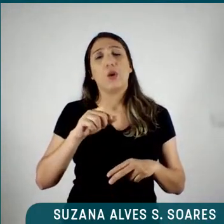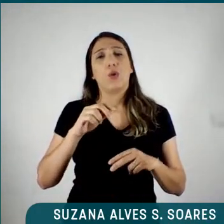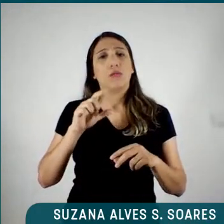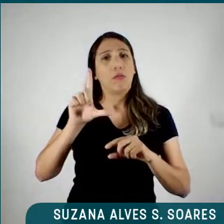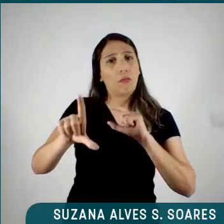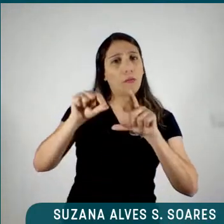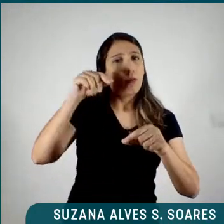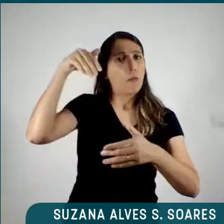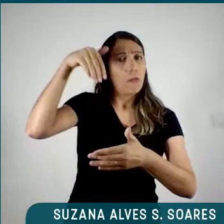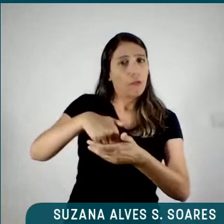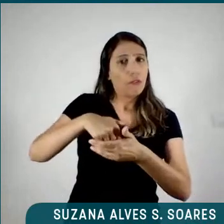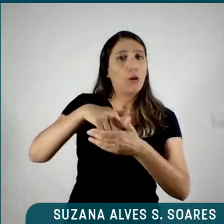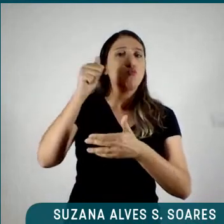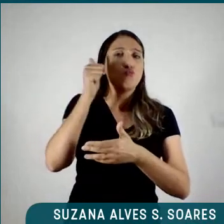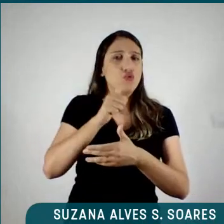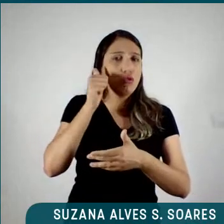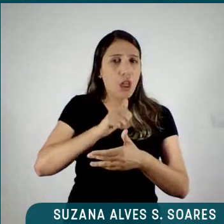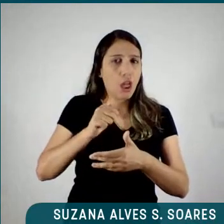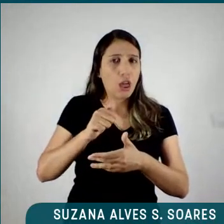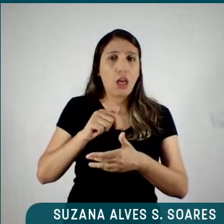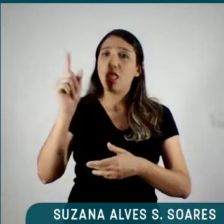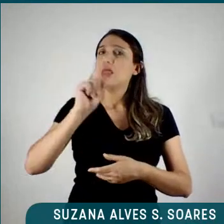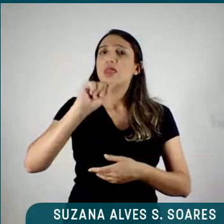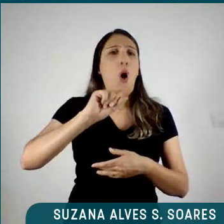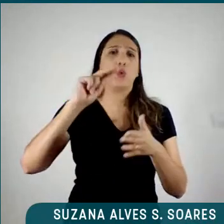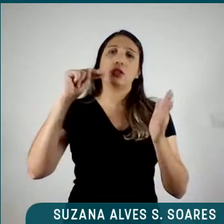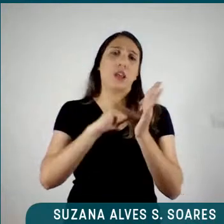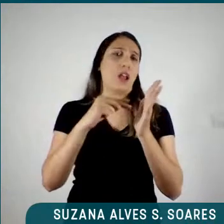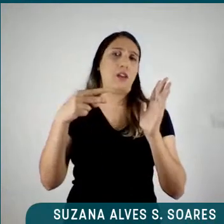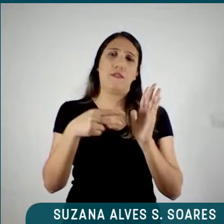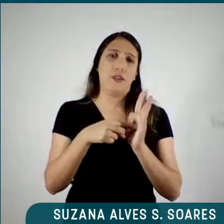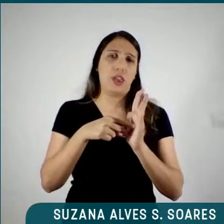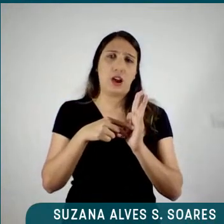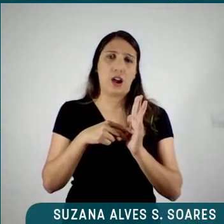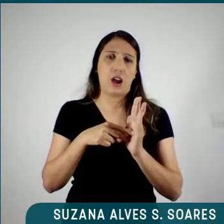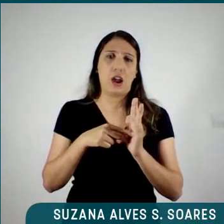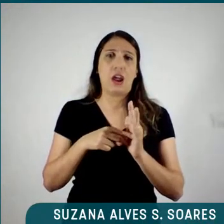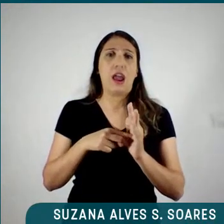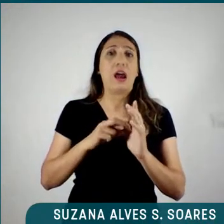To elect women doesn't mean necessarily